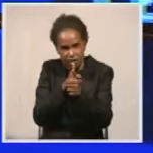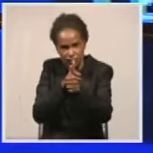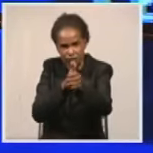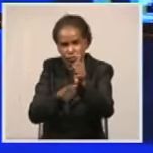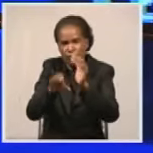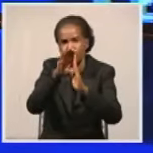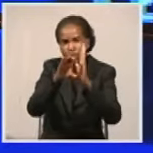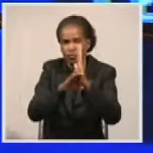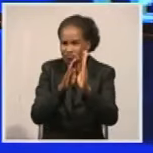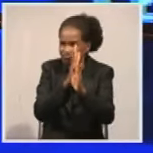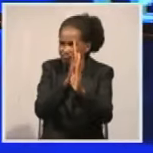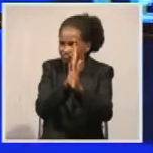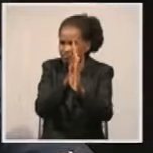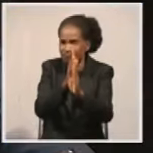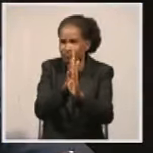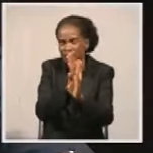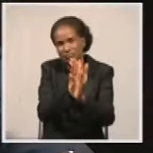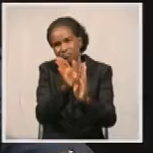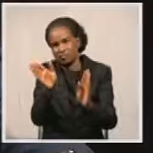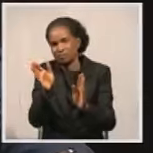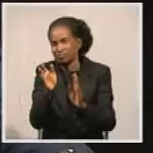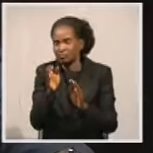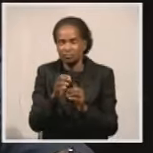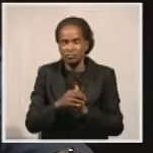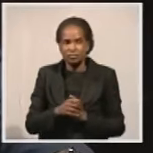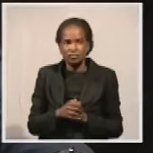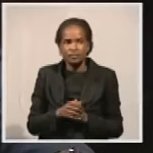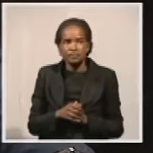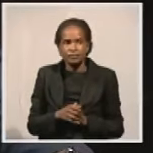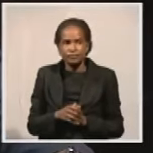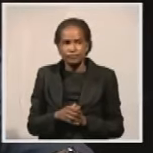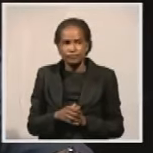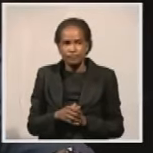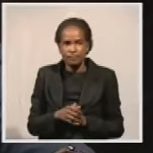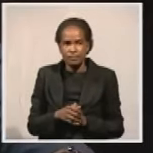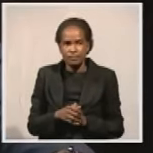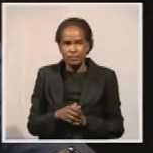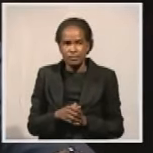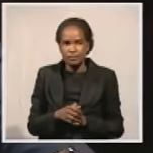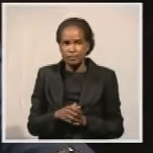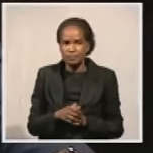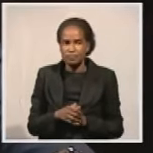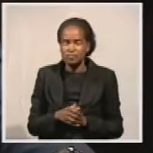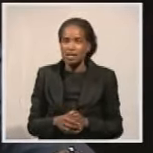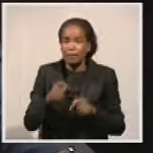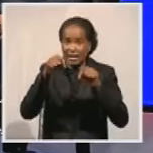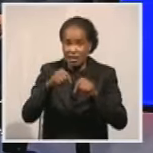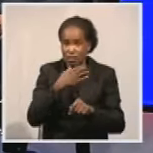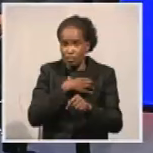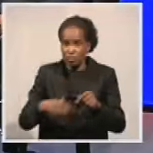according to the Constitution. Because, I mean, you don't have that sort of smooth transition unless everybody knows the law and respects